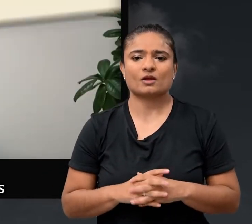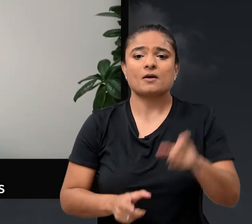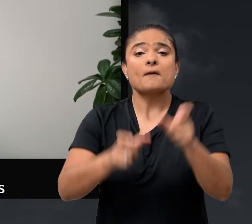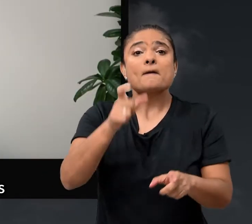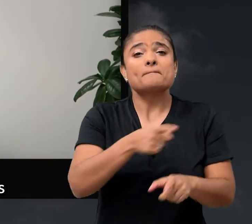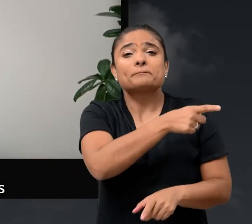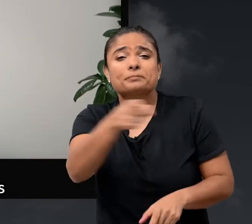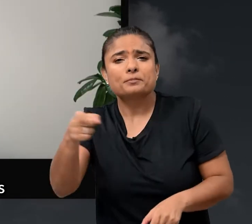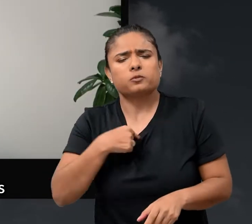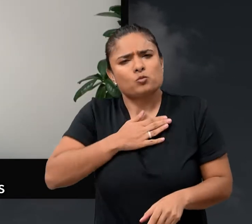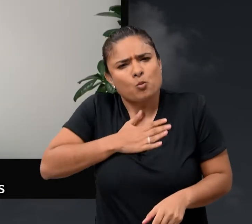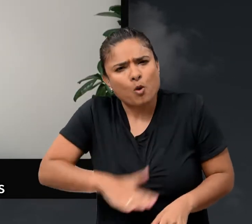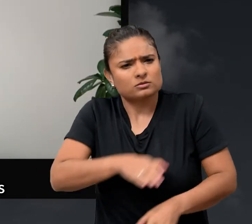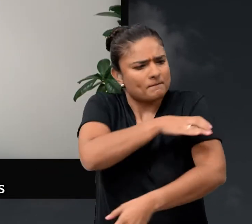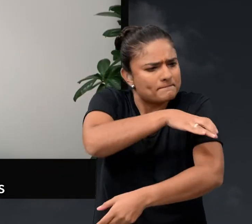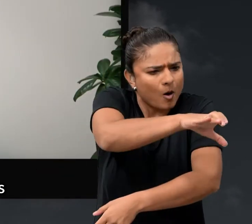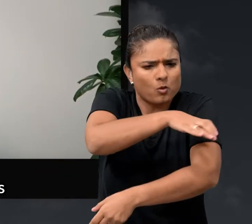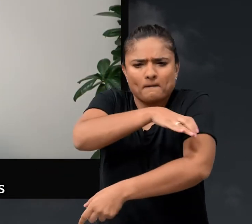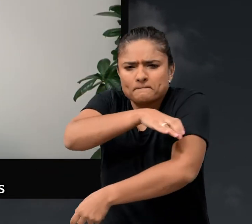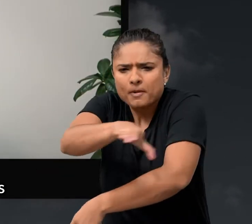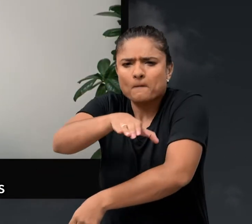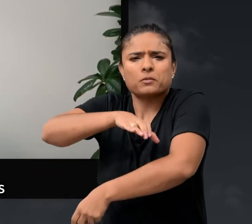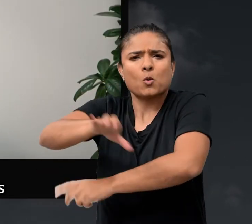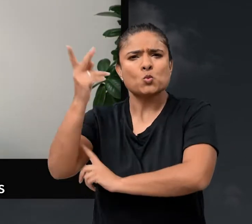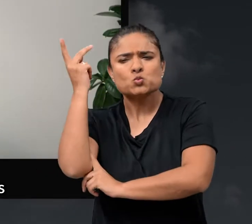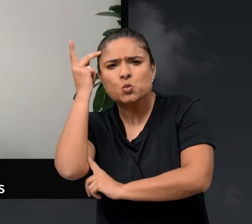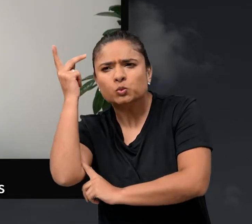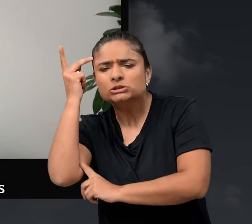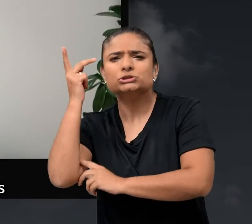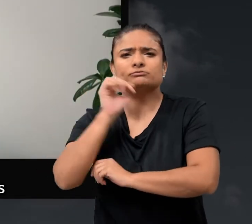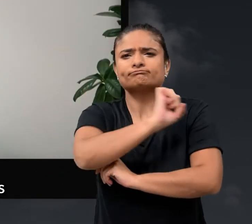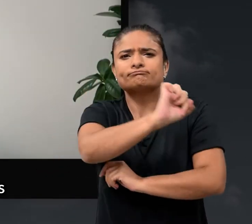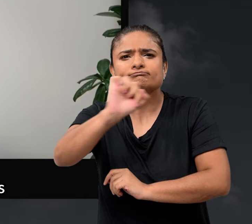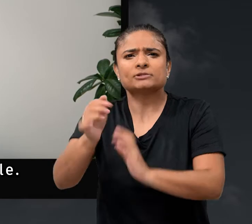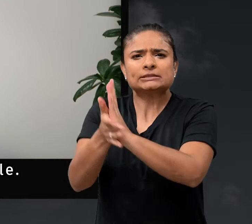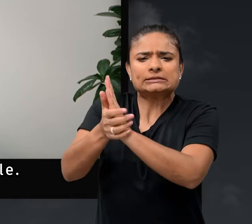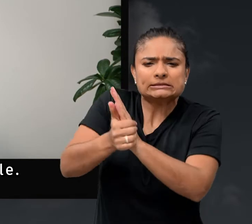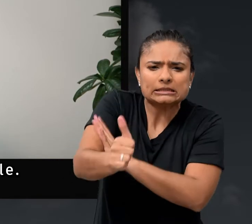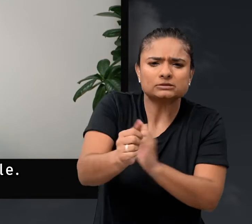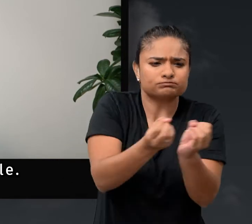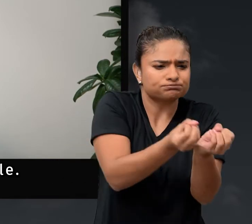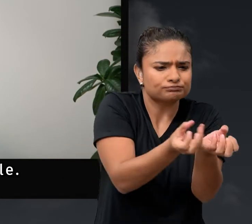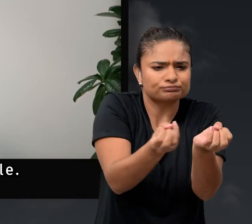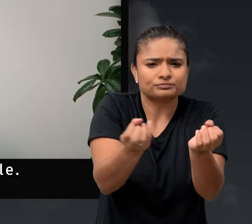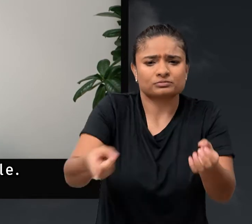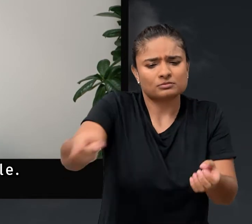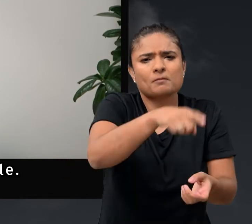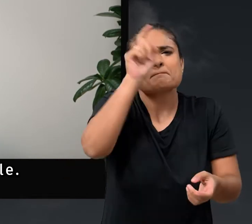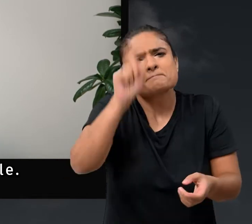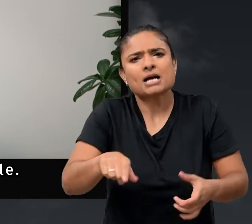I want to empower people with the rights and skills to live